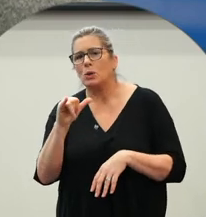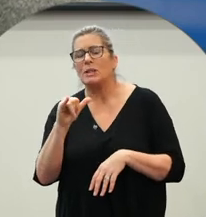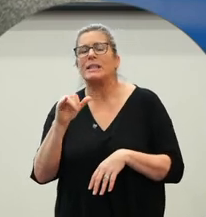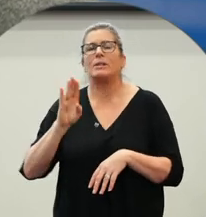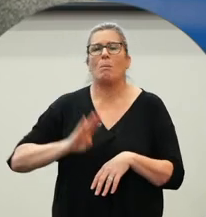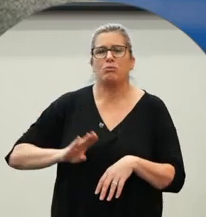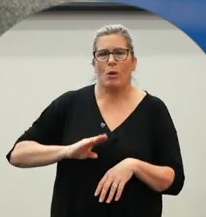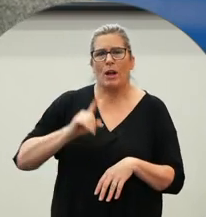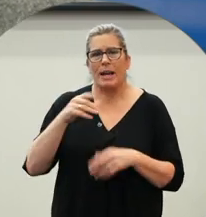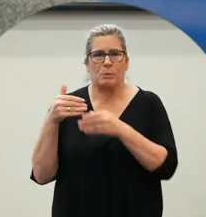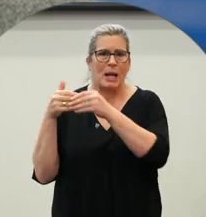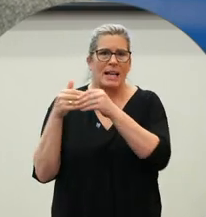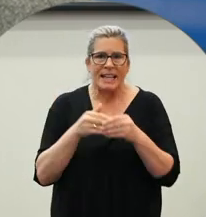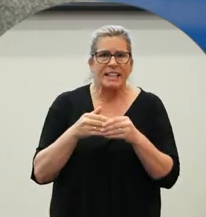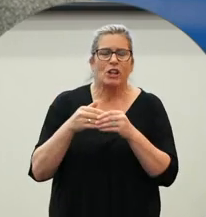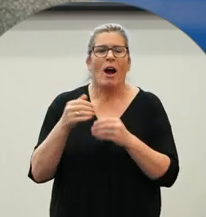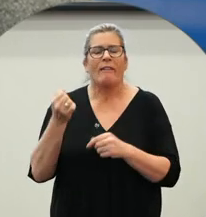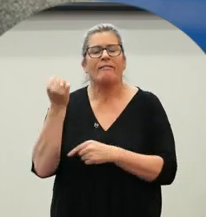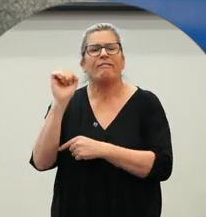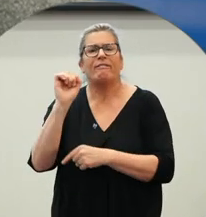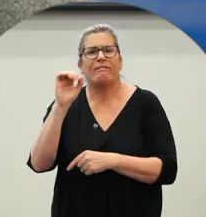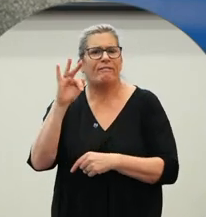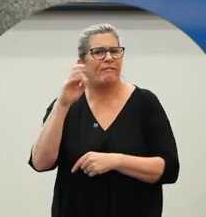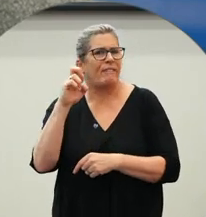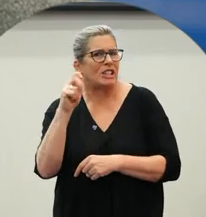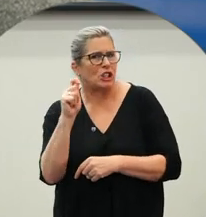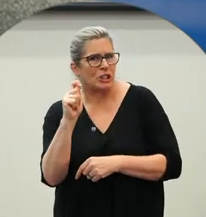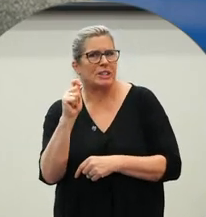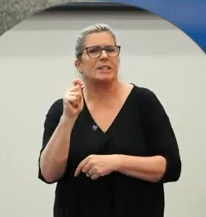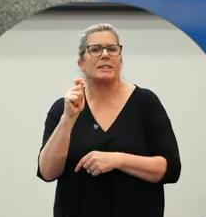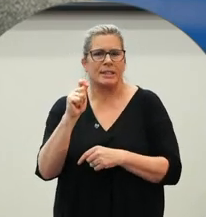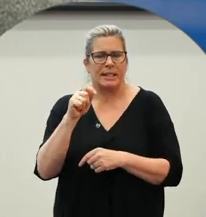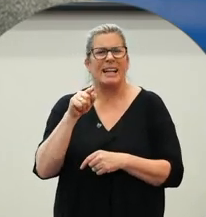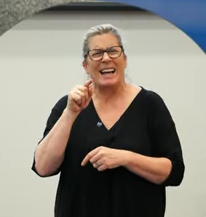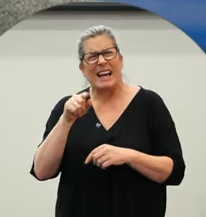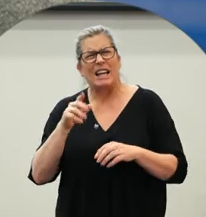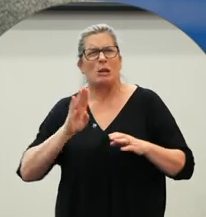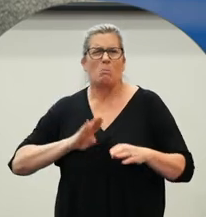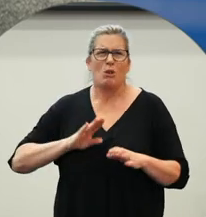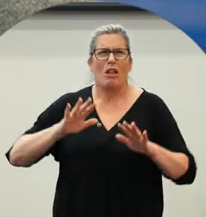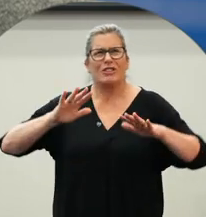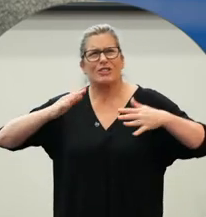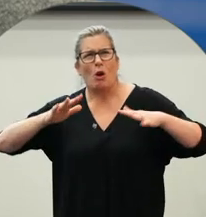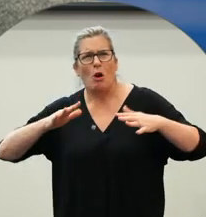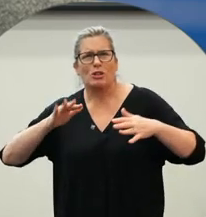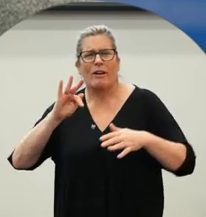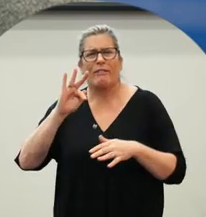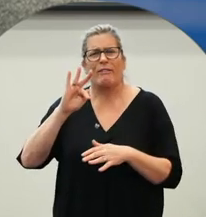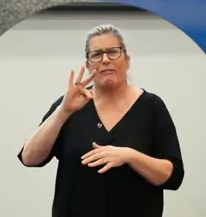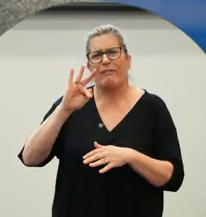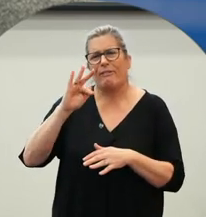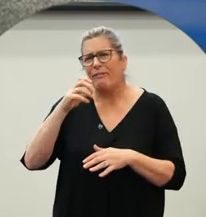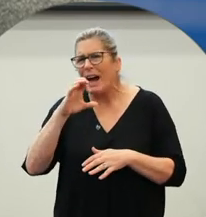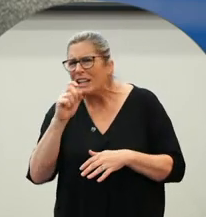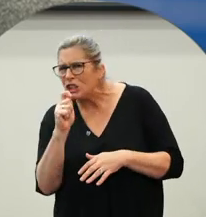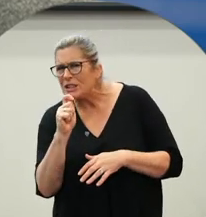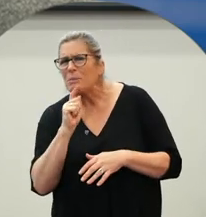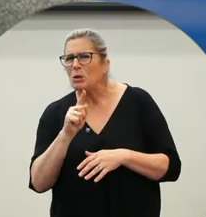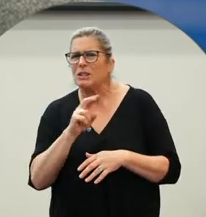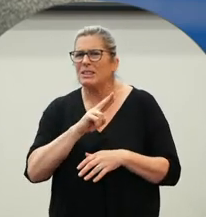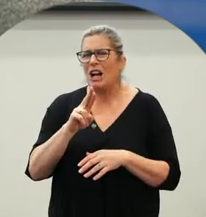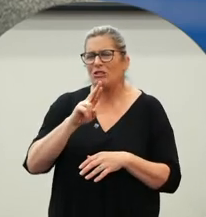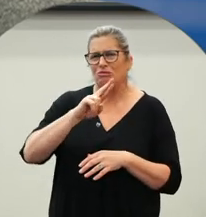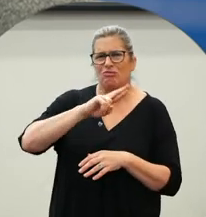of Fascists. And his brother was sort of fascist, but didn't really kind